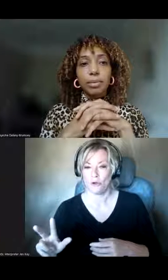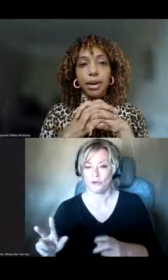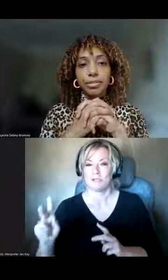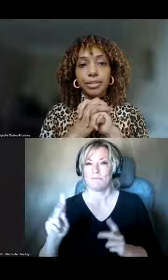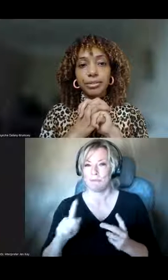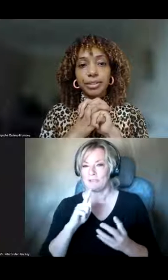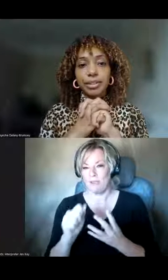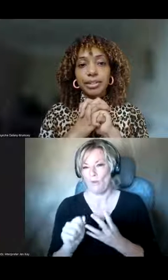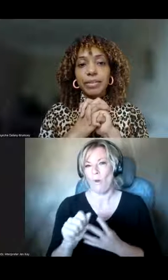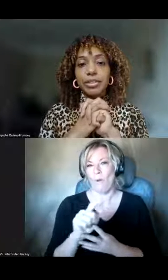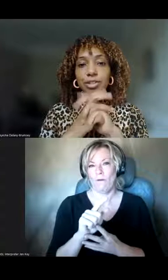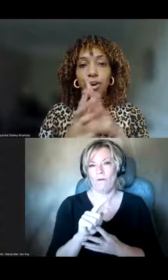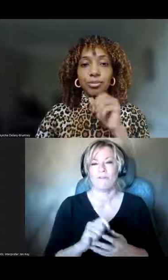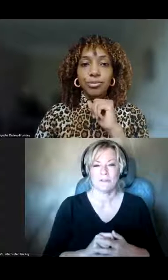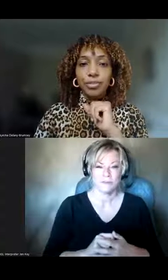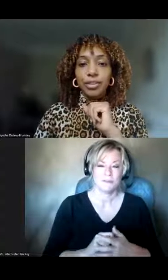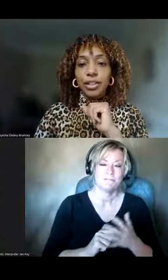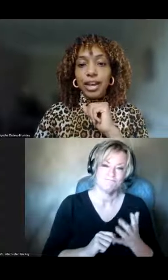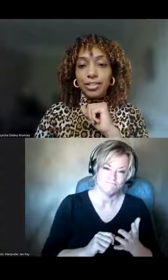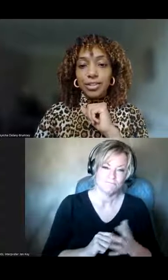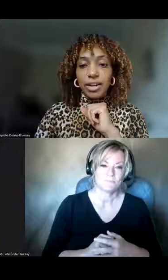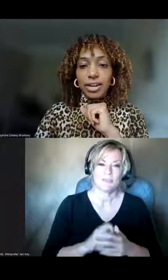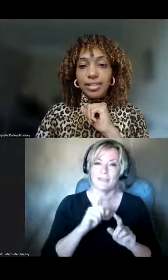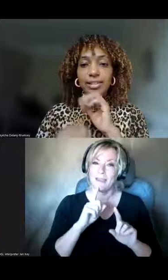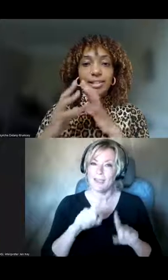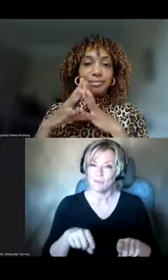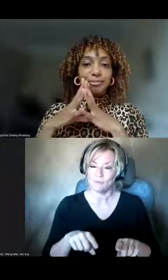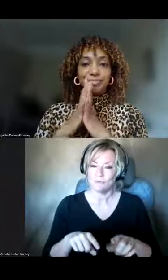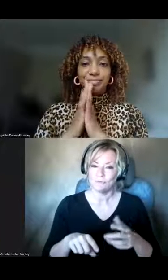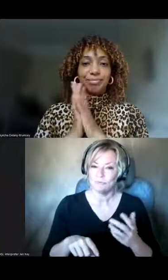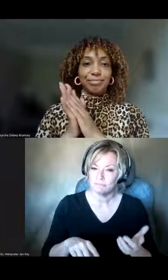the above. And so the answer is,